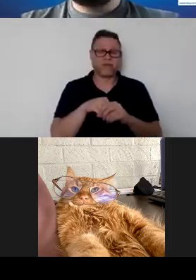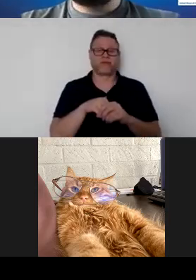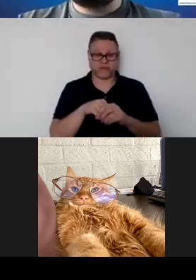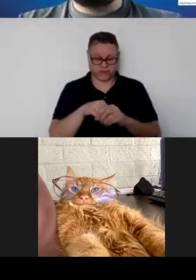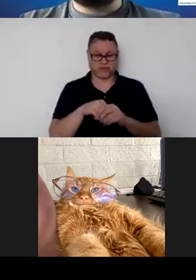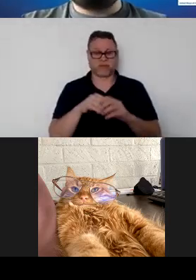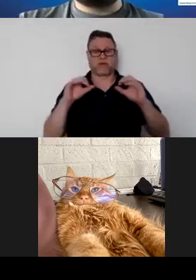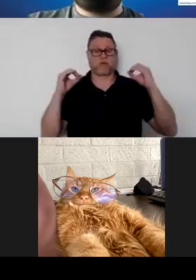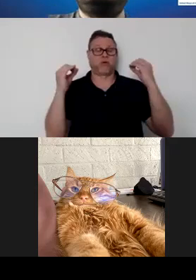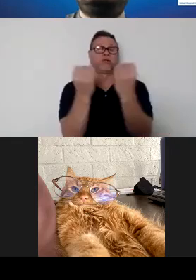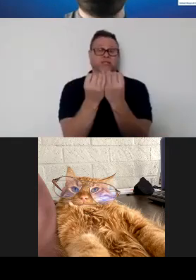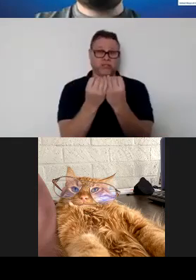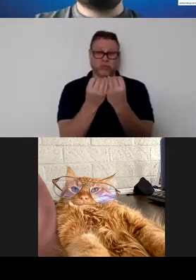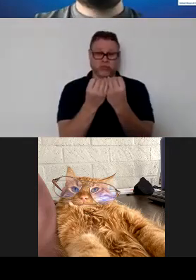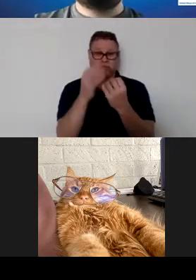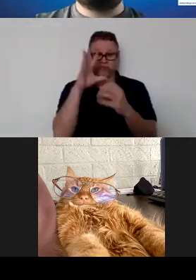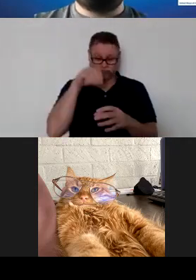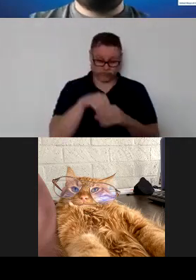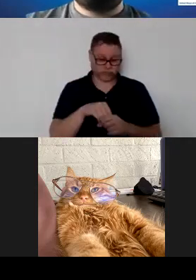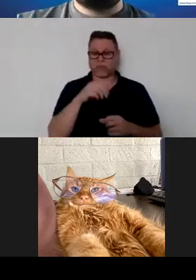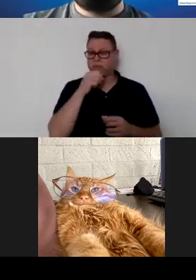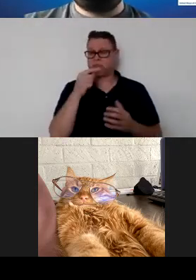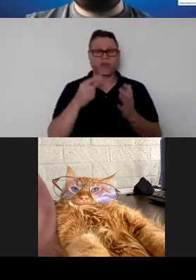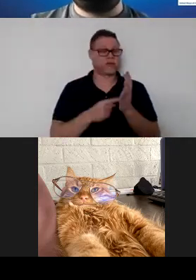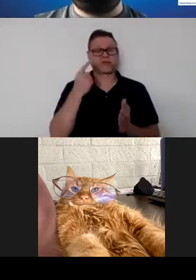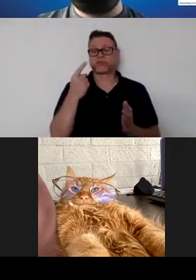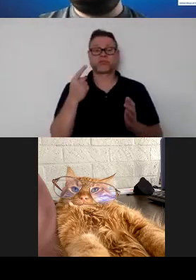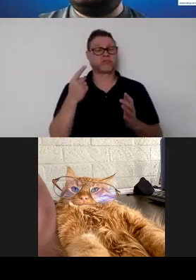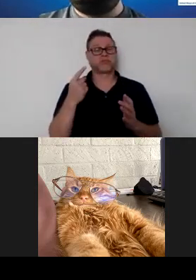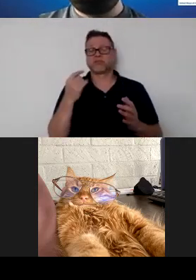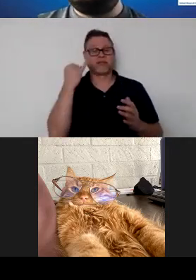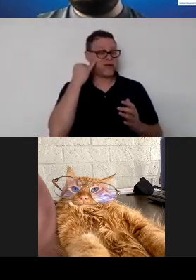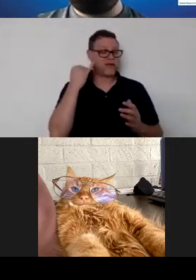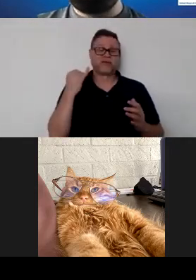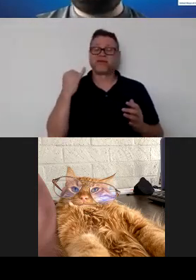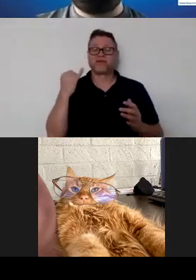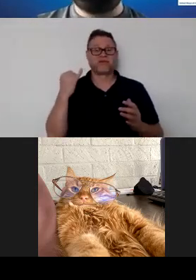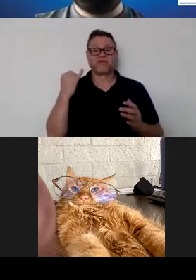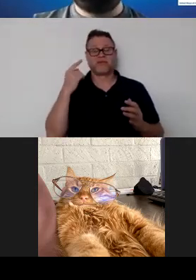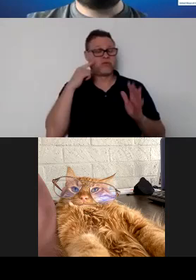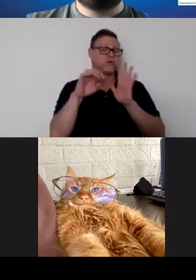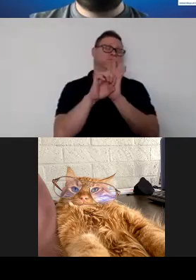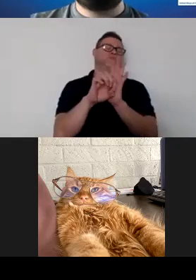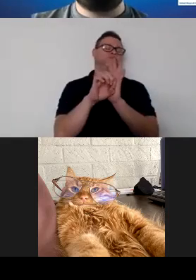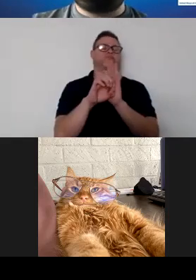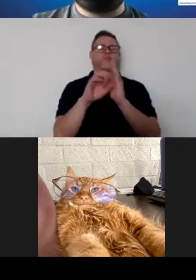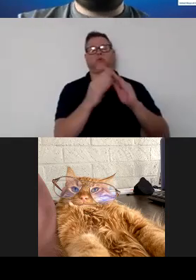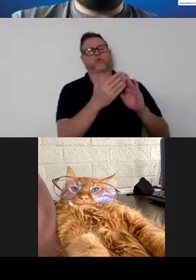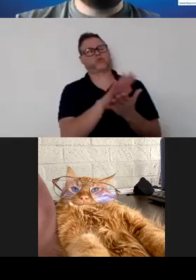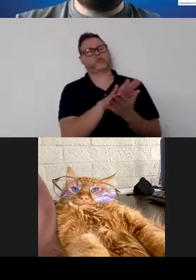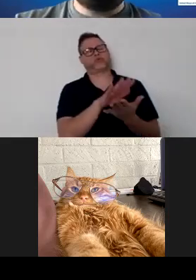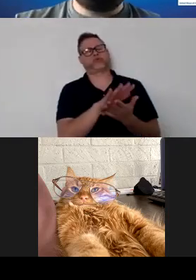and organizations, really, right? We don't just want it to be a case where it's for example, a community school